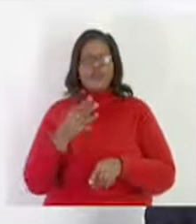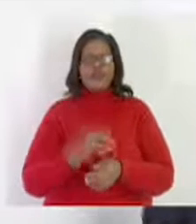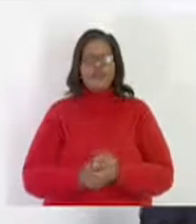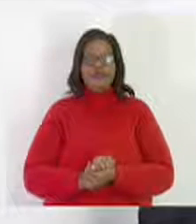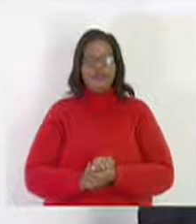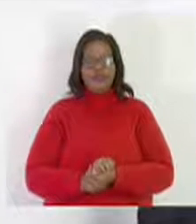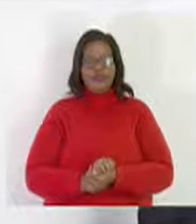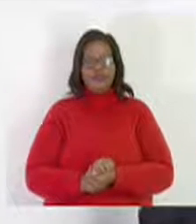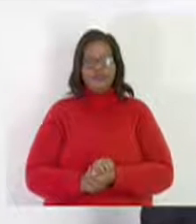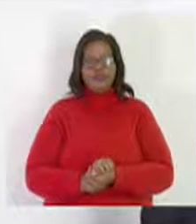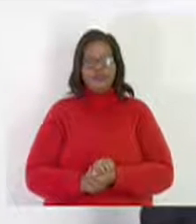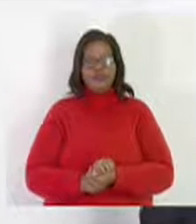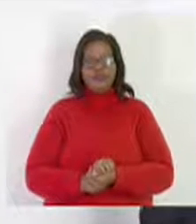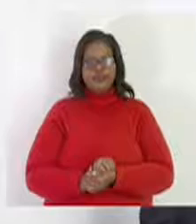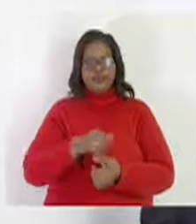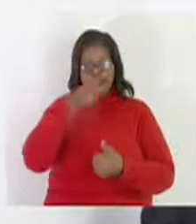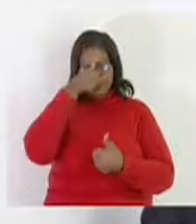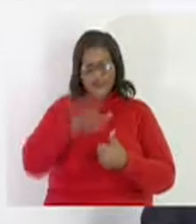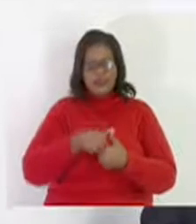And remember in the previous